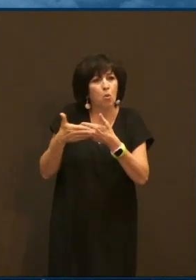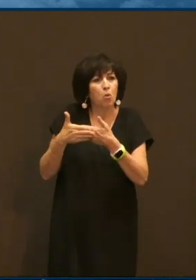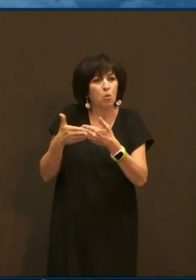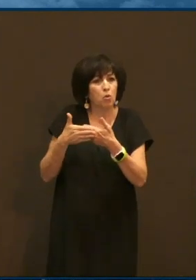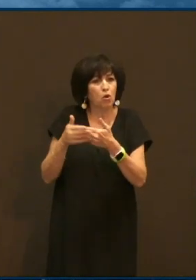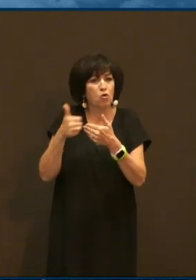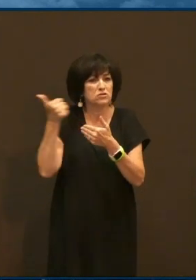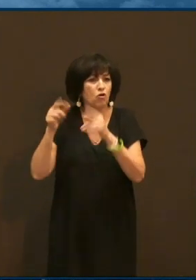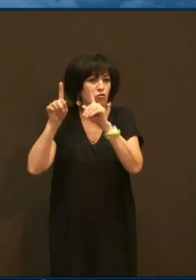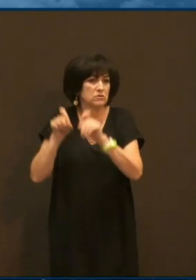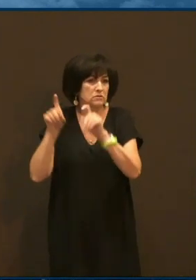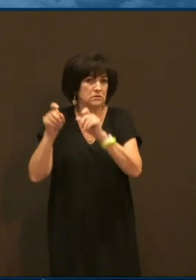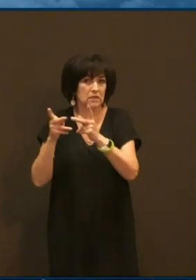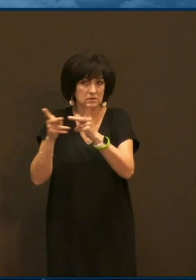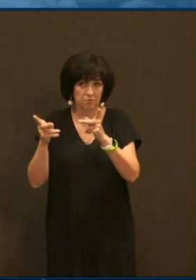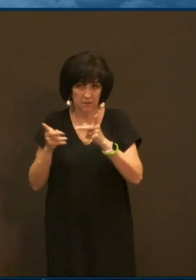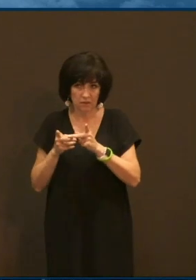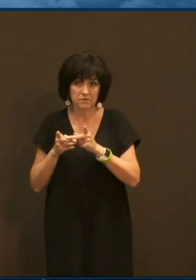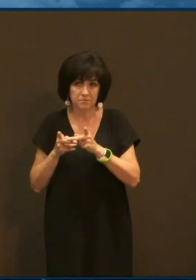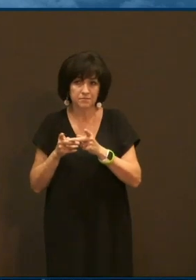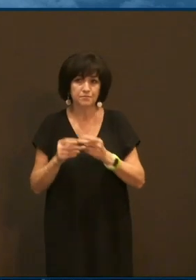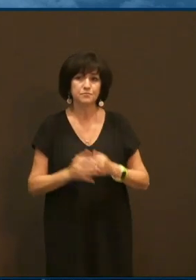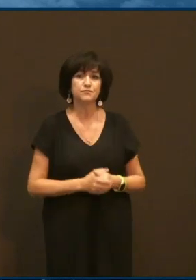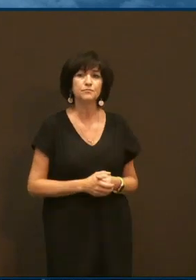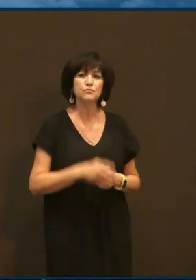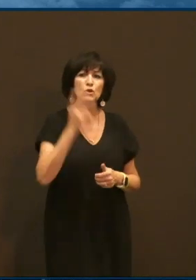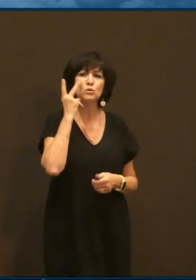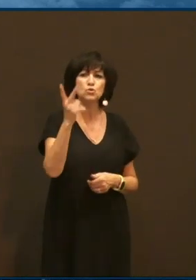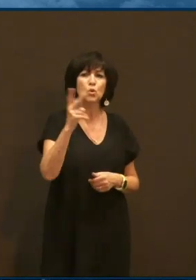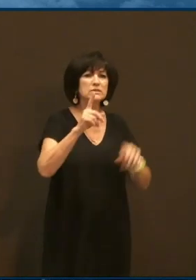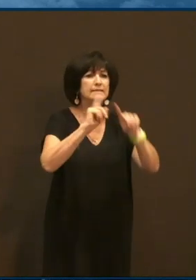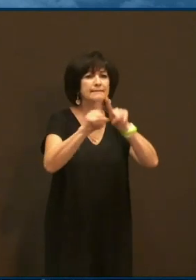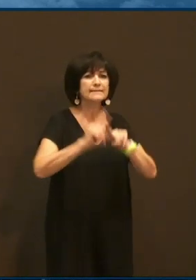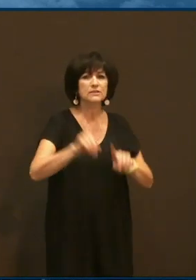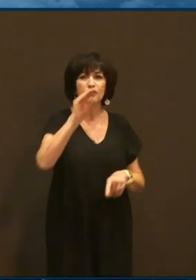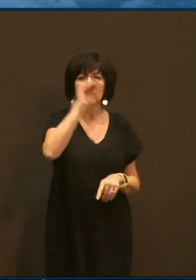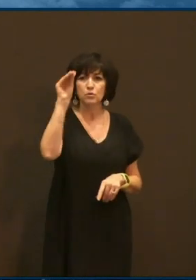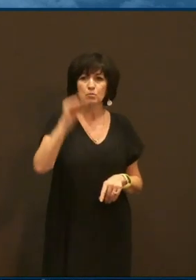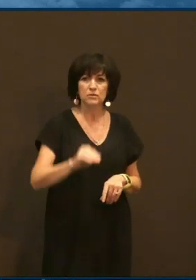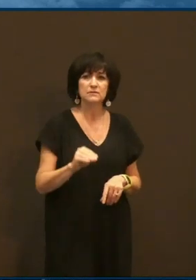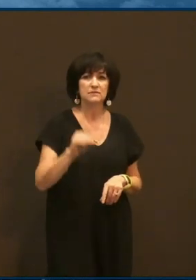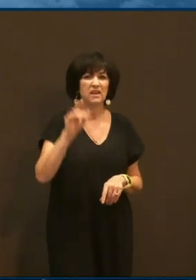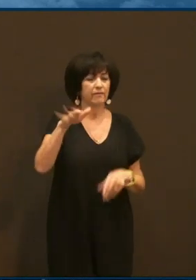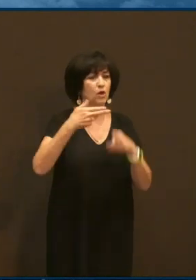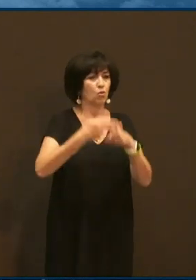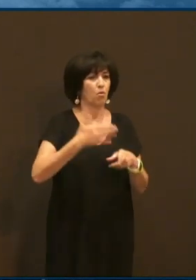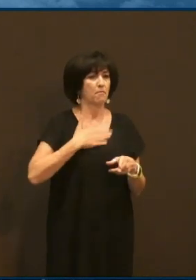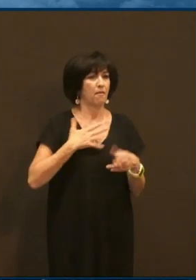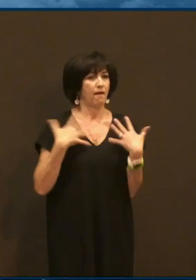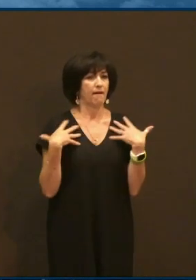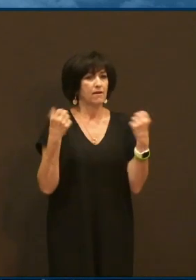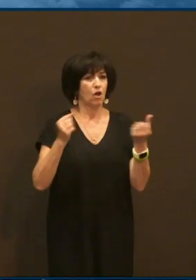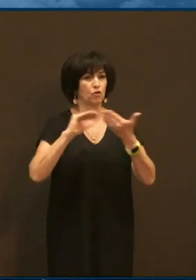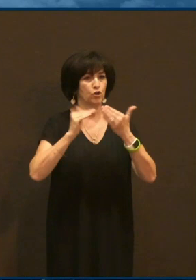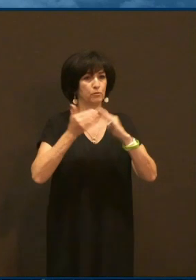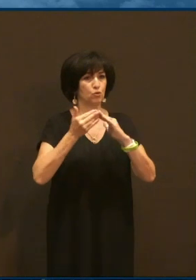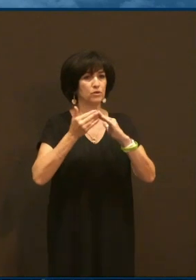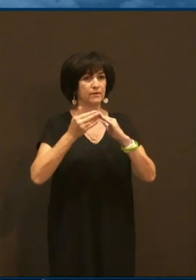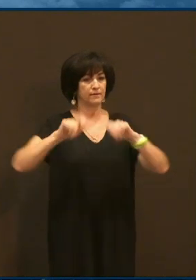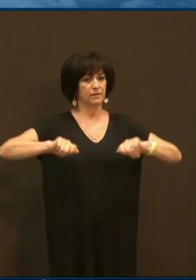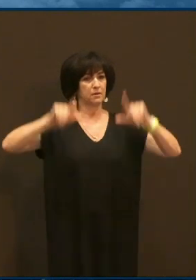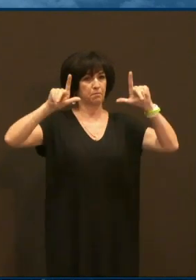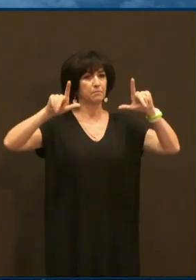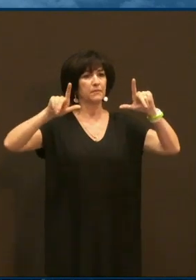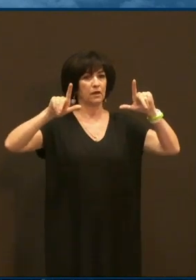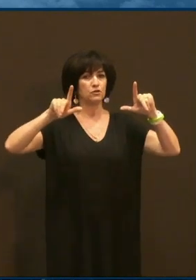the rates per 10,000 people in the population on the My Healthy Communities page, you see that kind of what was